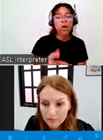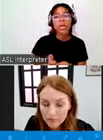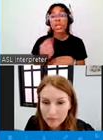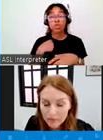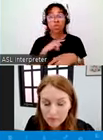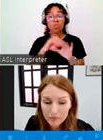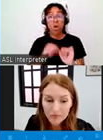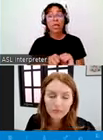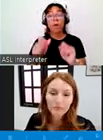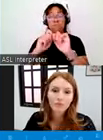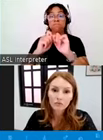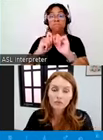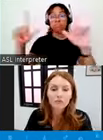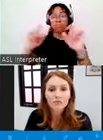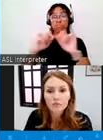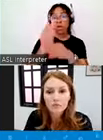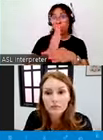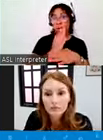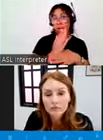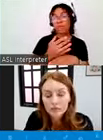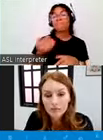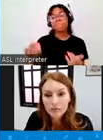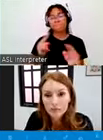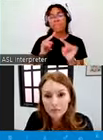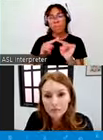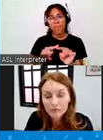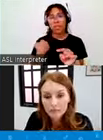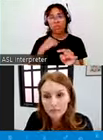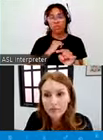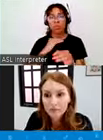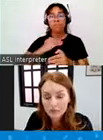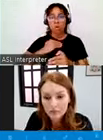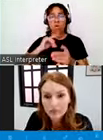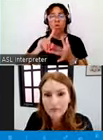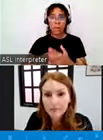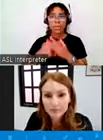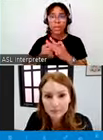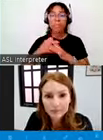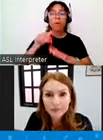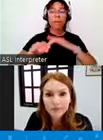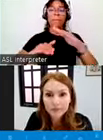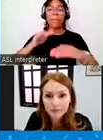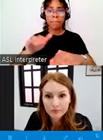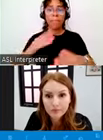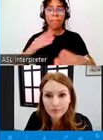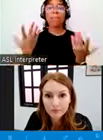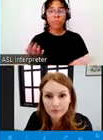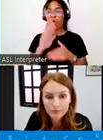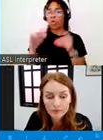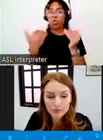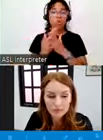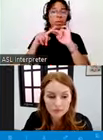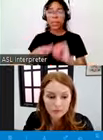forward, where we are, what those costs are, how we're tailoring them to Puerto Rico, and how future